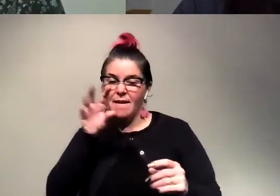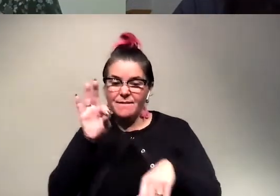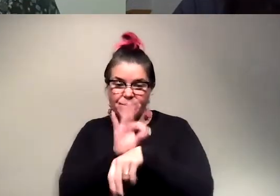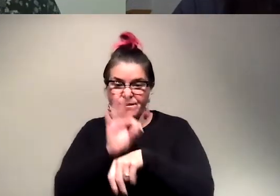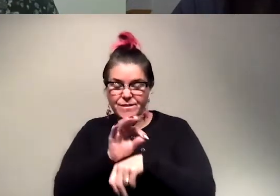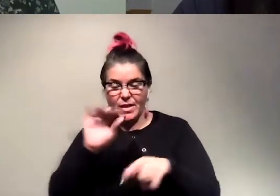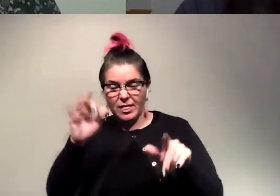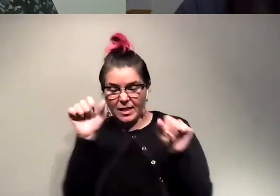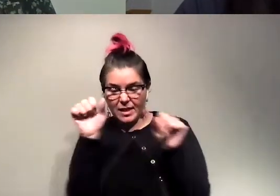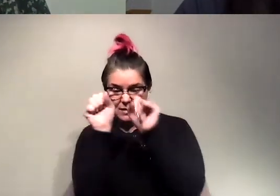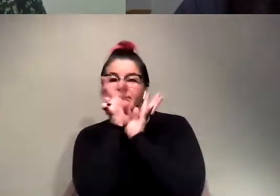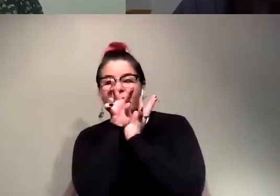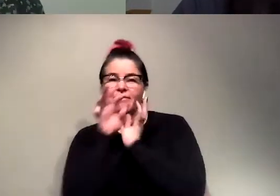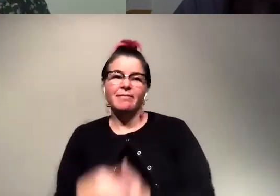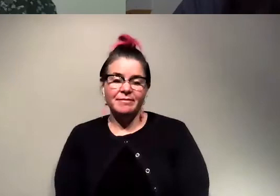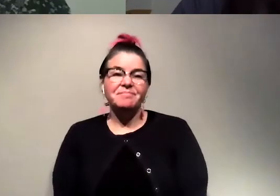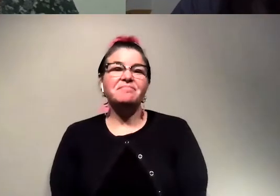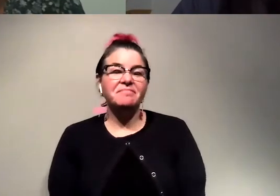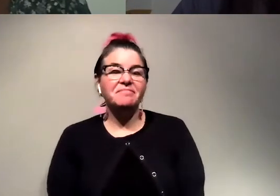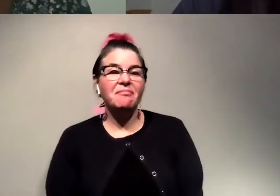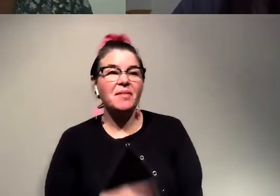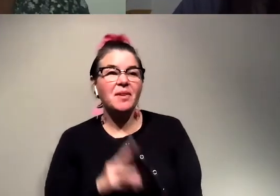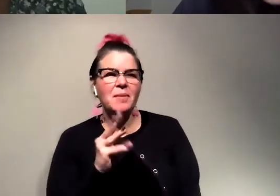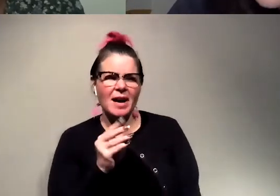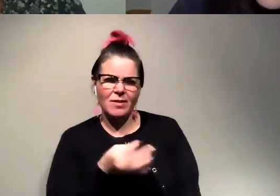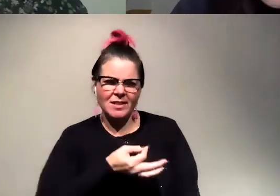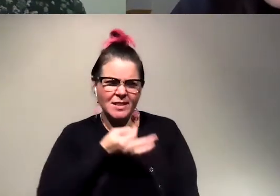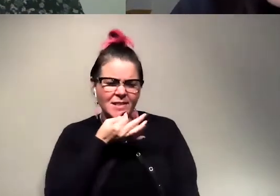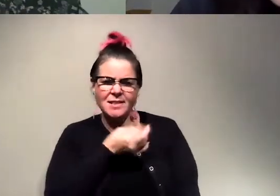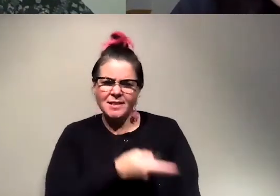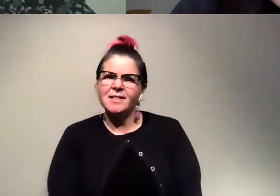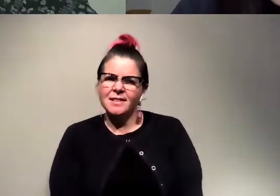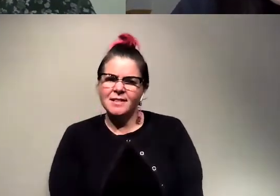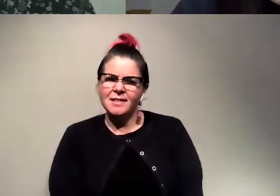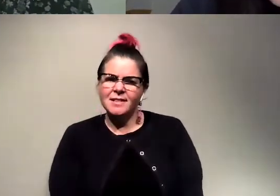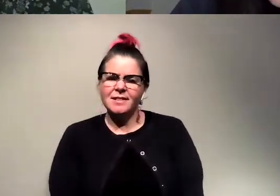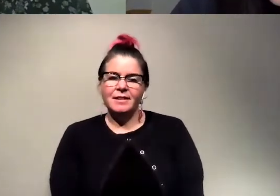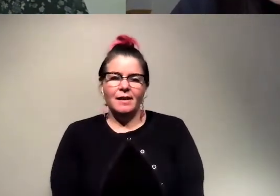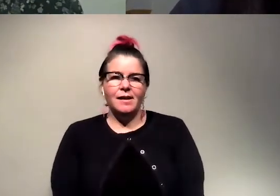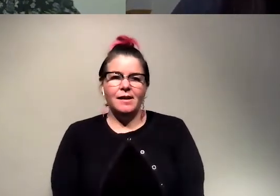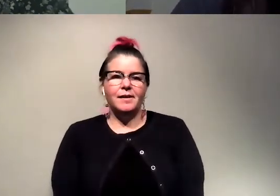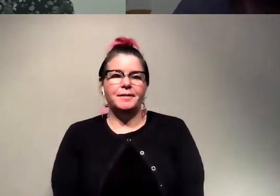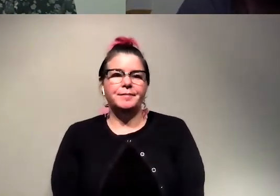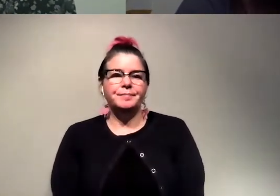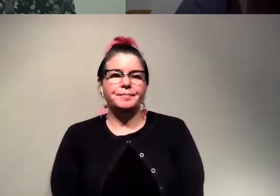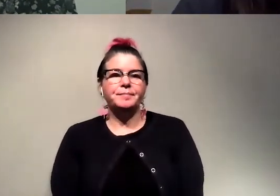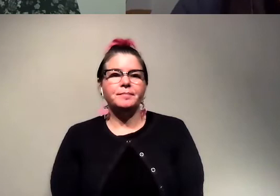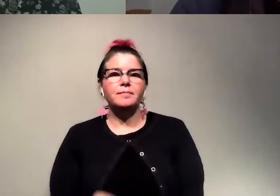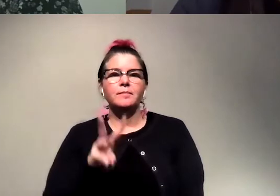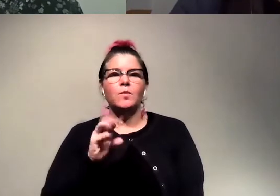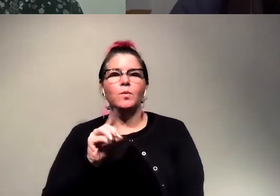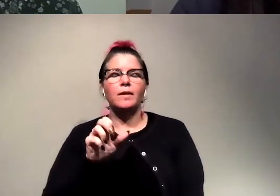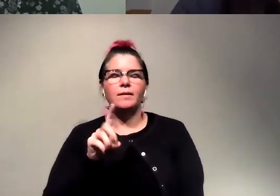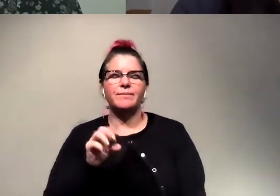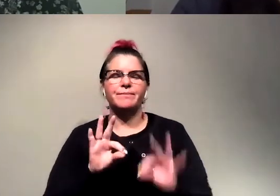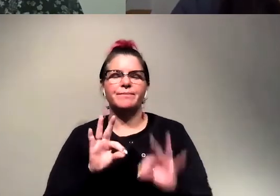out. Wow, that's a pretty tough lizard. That's really cool. The woodland family would like to know,